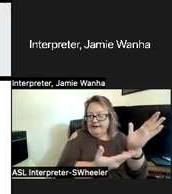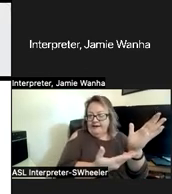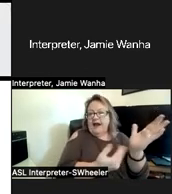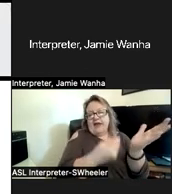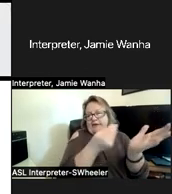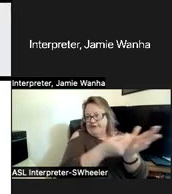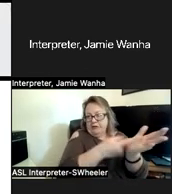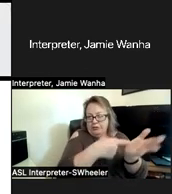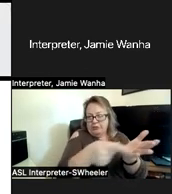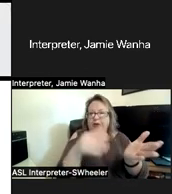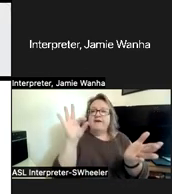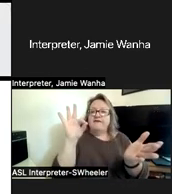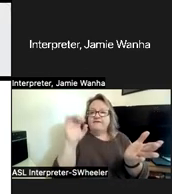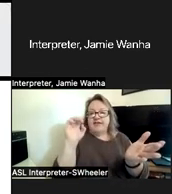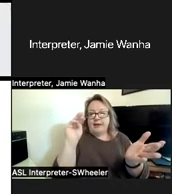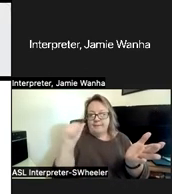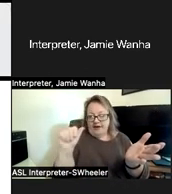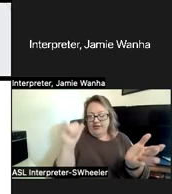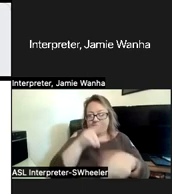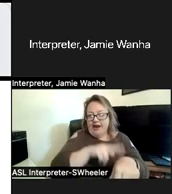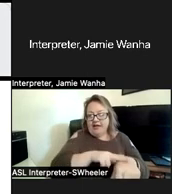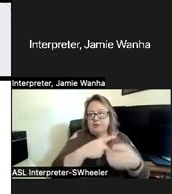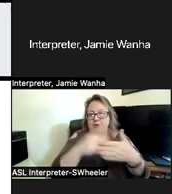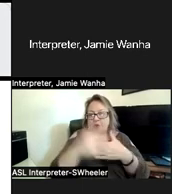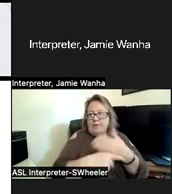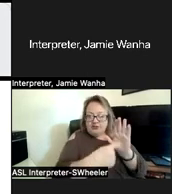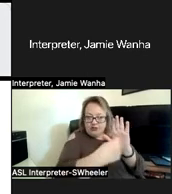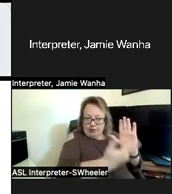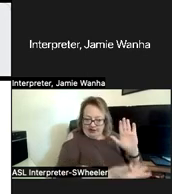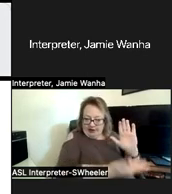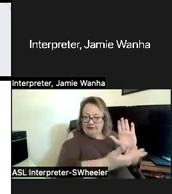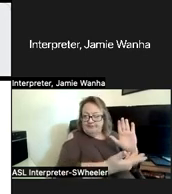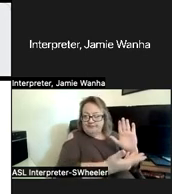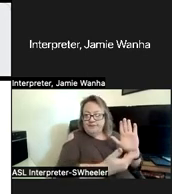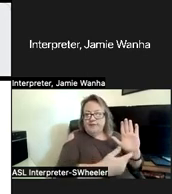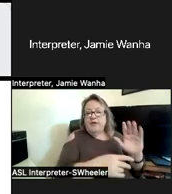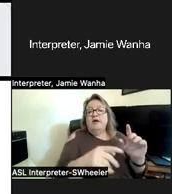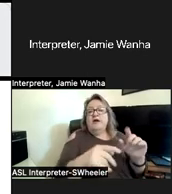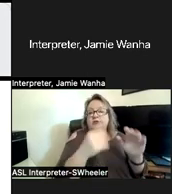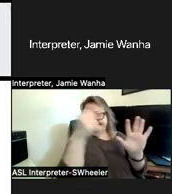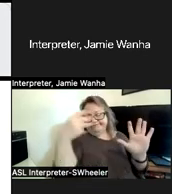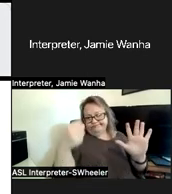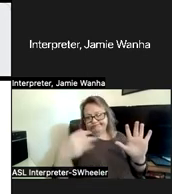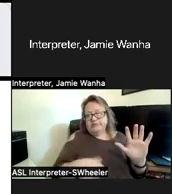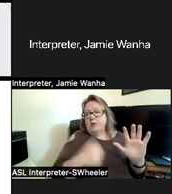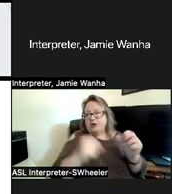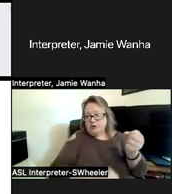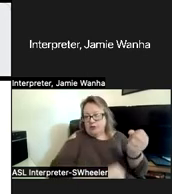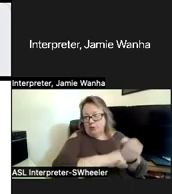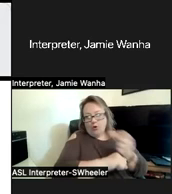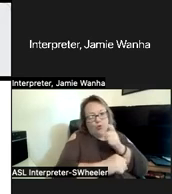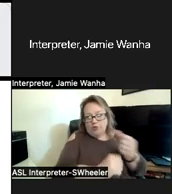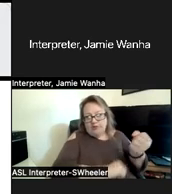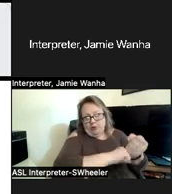through a national program, as shown on the screen here, and also some of our other support for our home